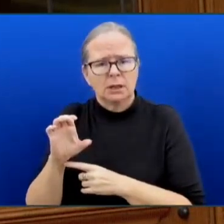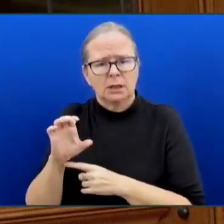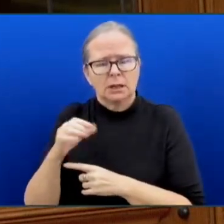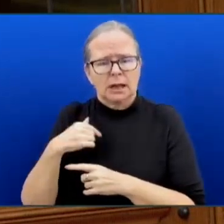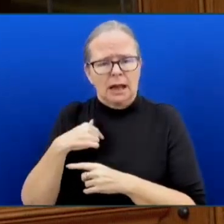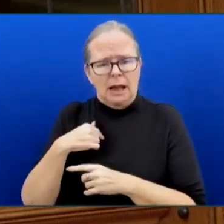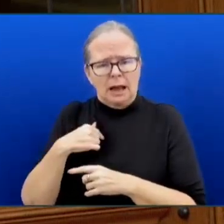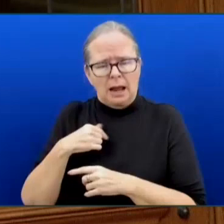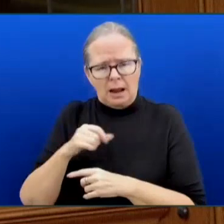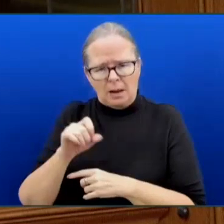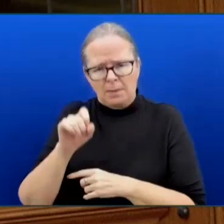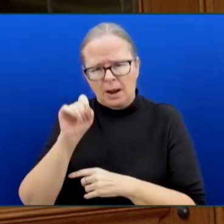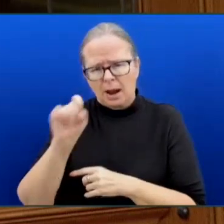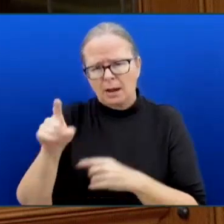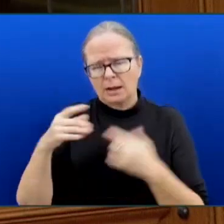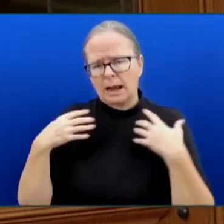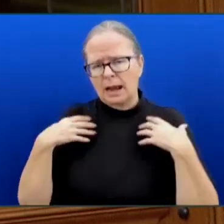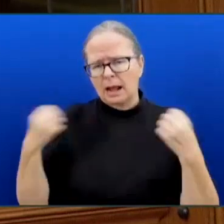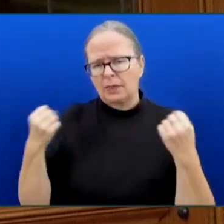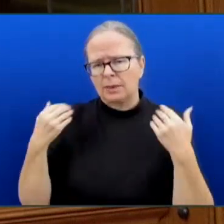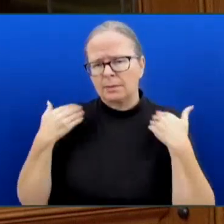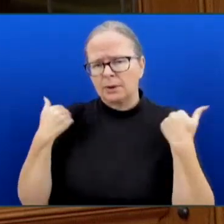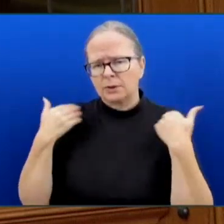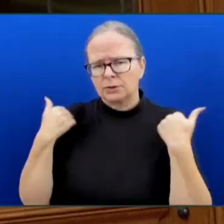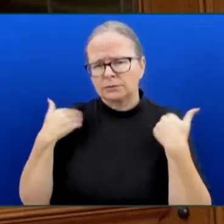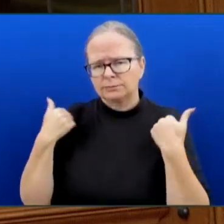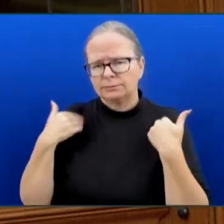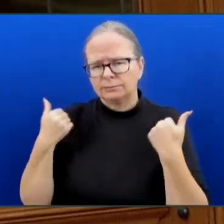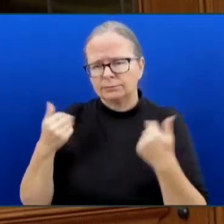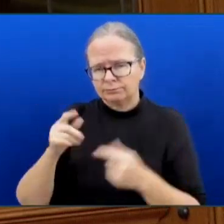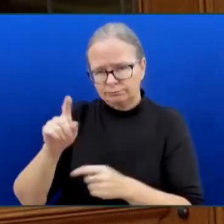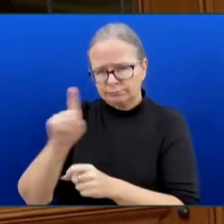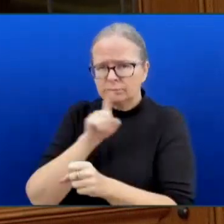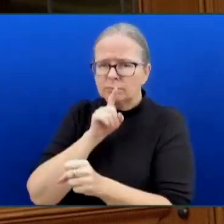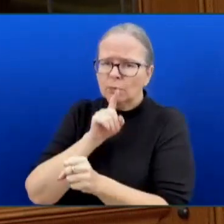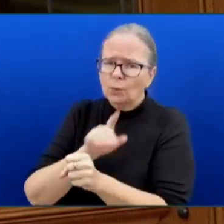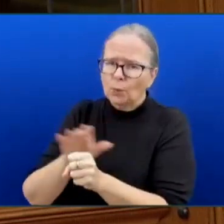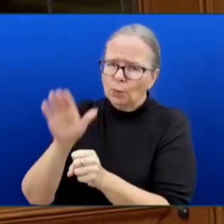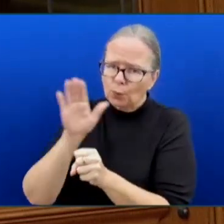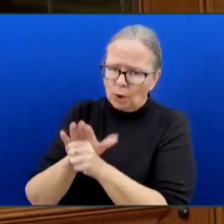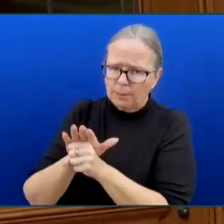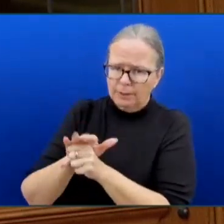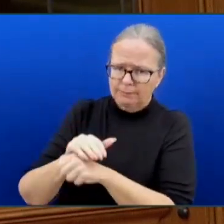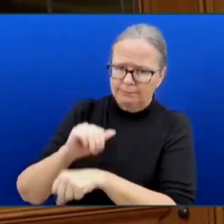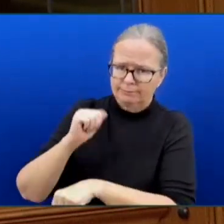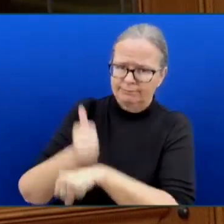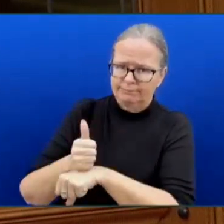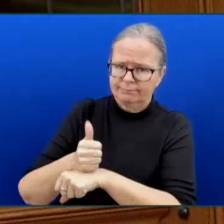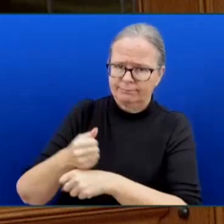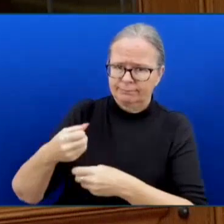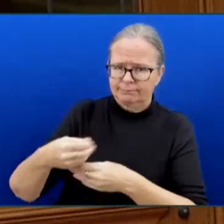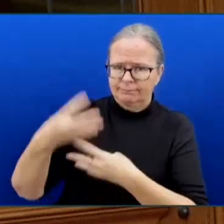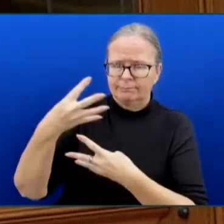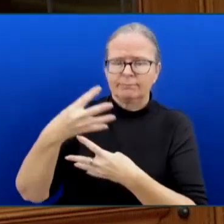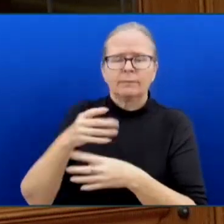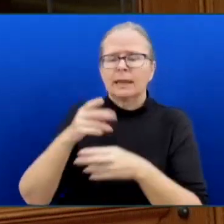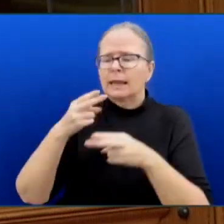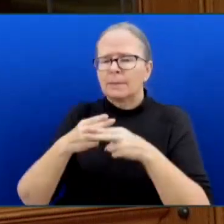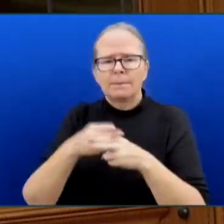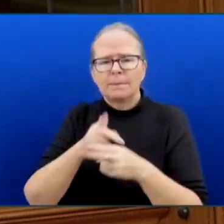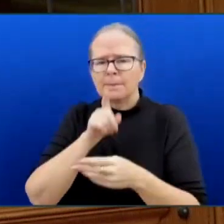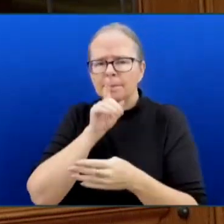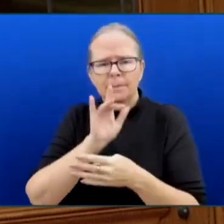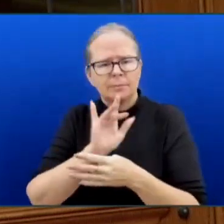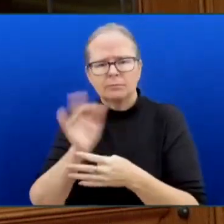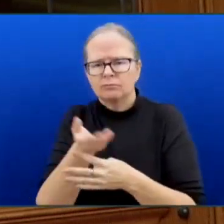starting an anonymous forum open for the public to see, where healthcare workers and the public